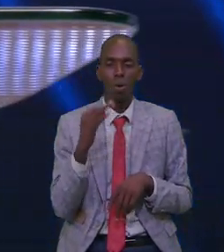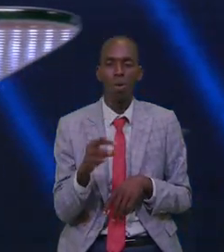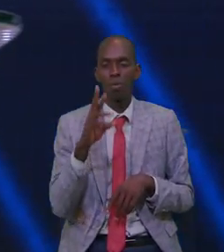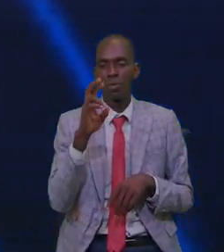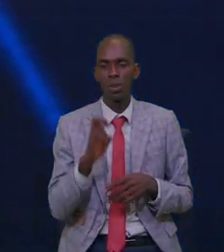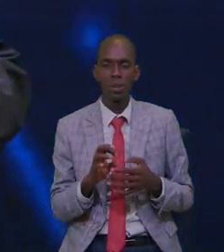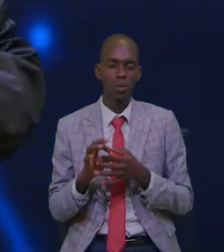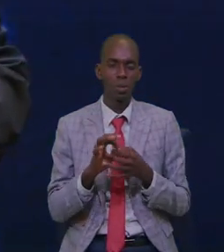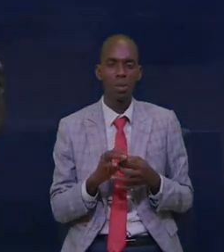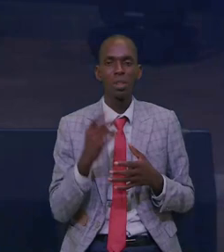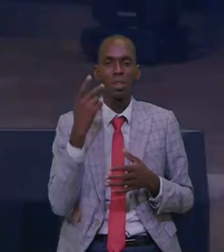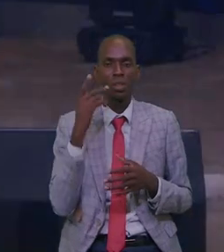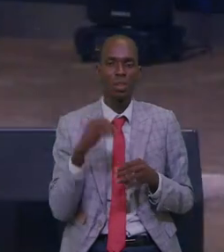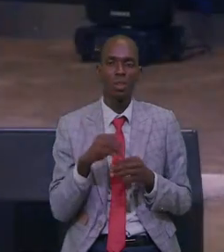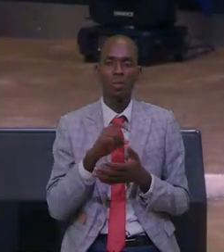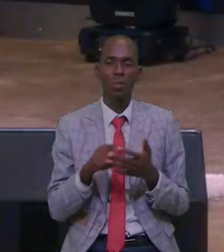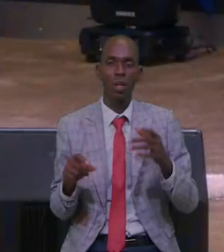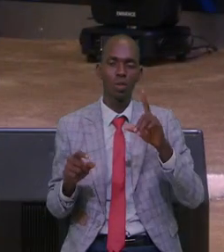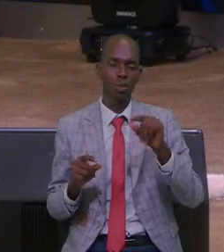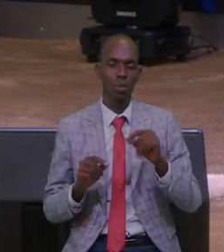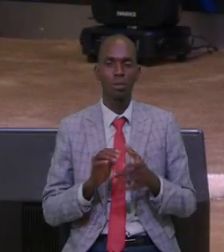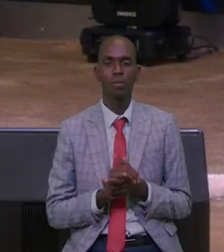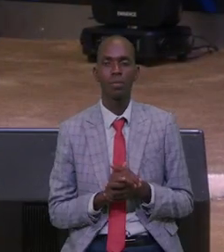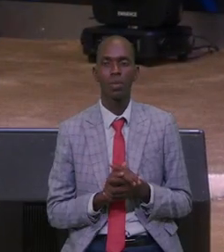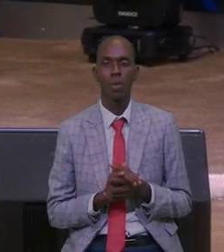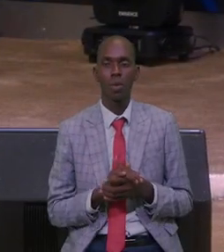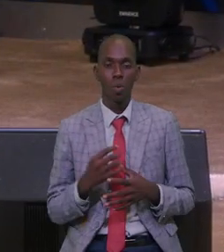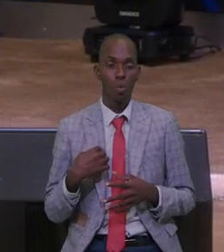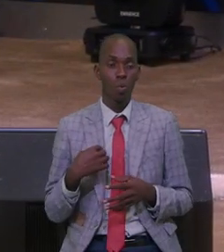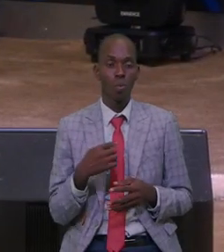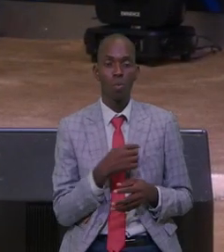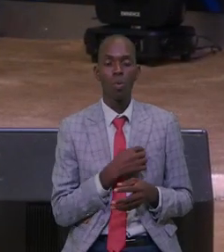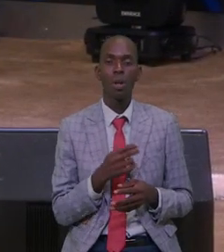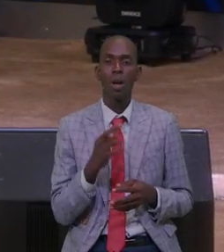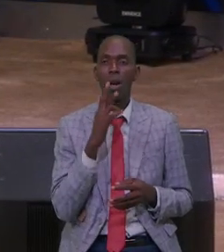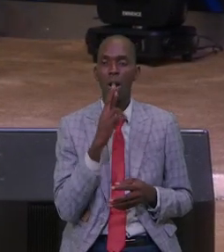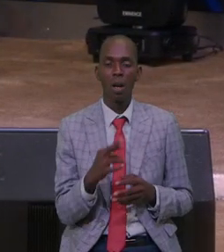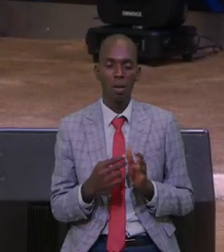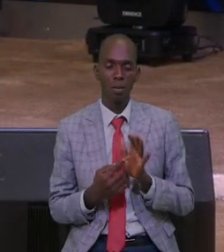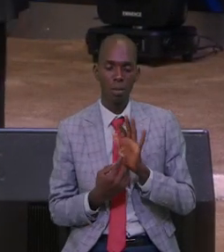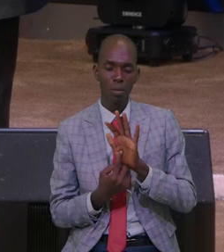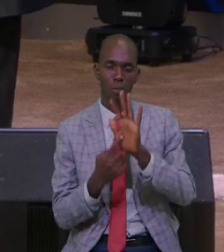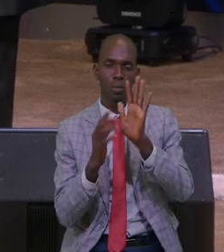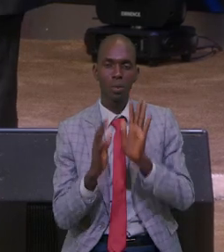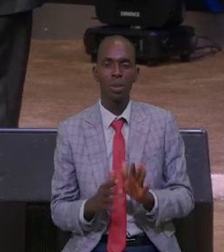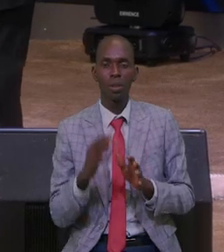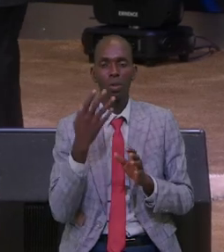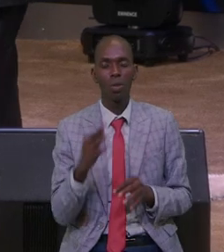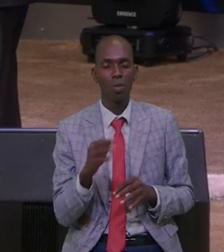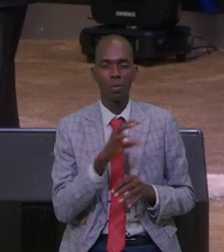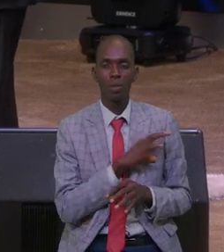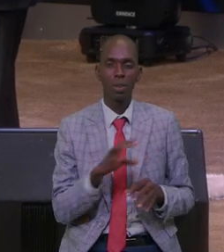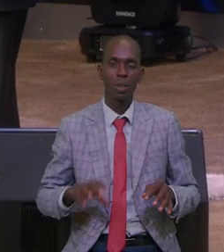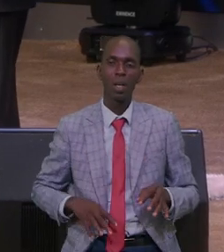20. In verse 20, it says, now then, we are ambassadors for Christ, as though God